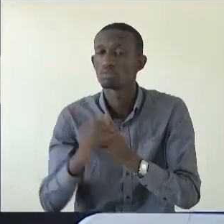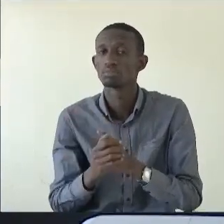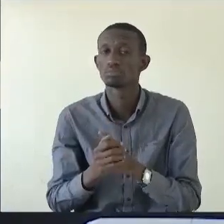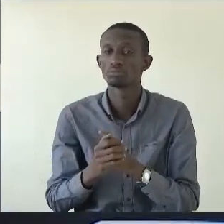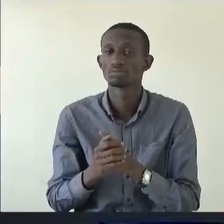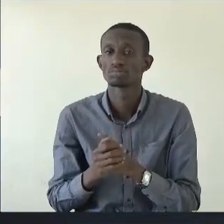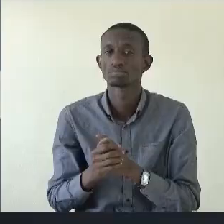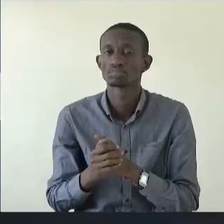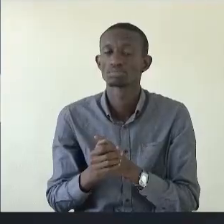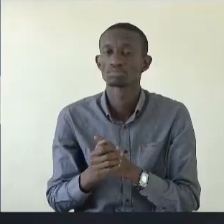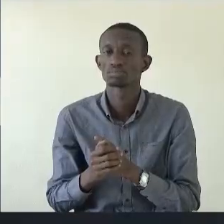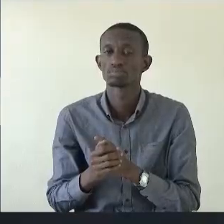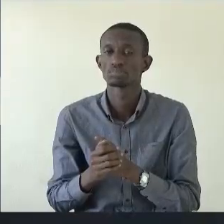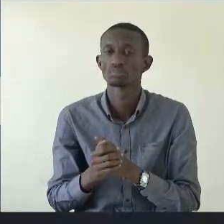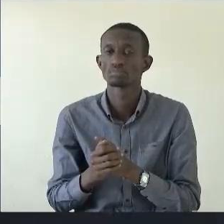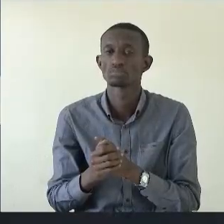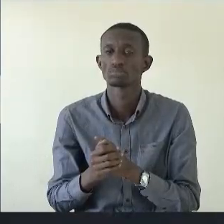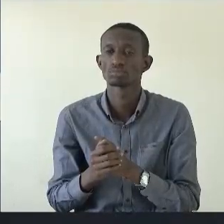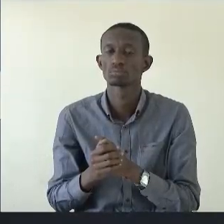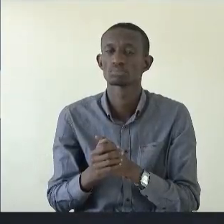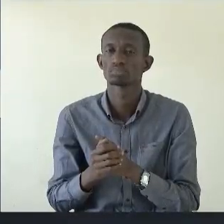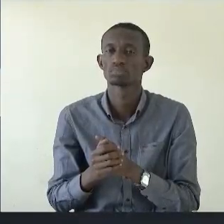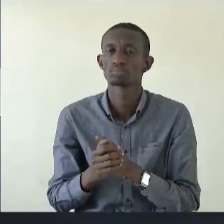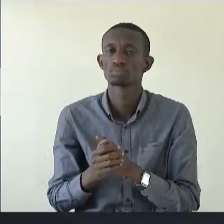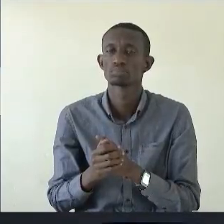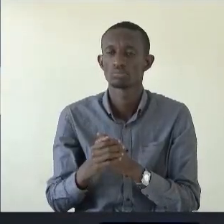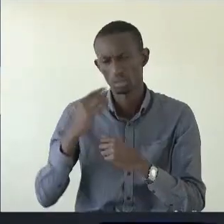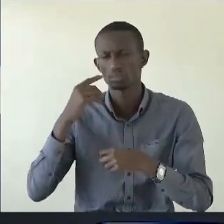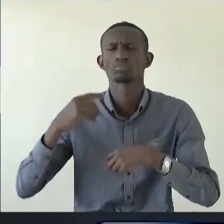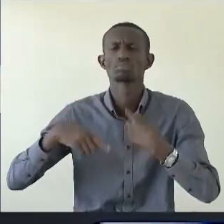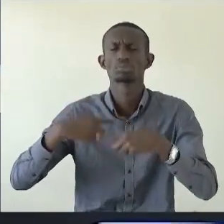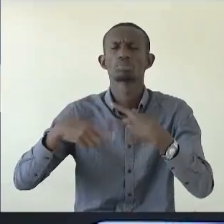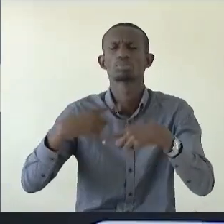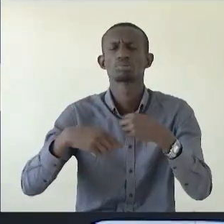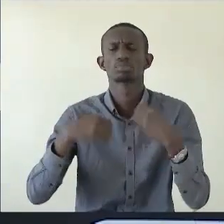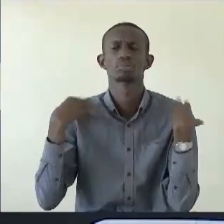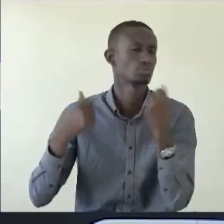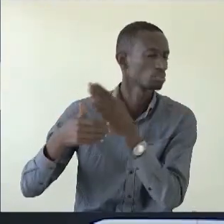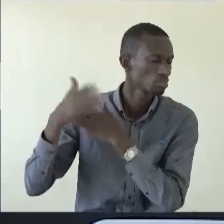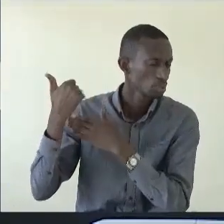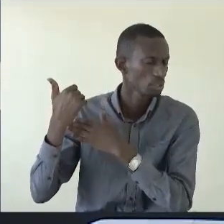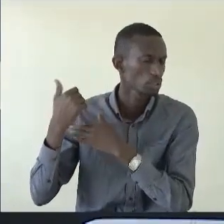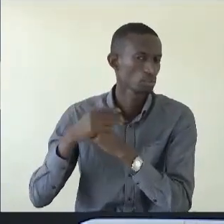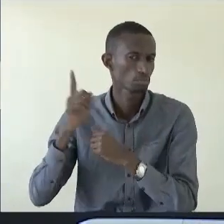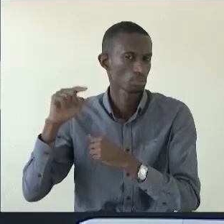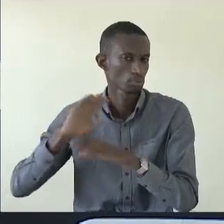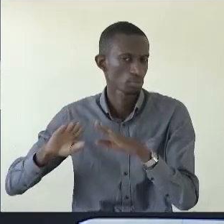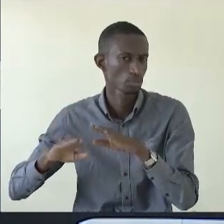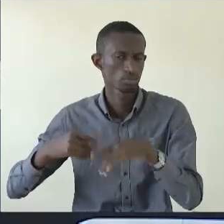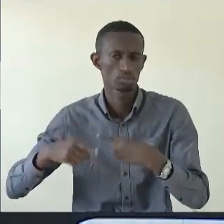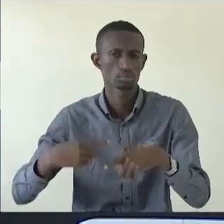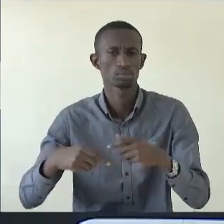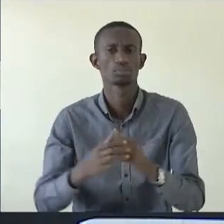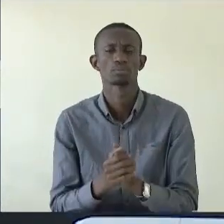Still, I said we'll look at it is the continuation of the solutions that we are looking at.